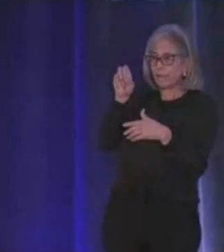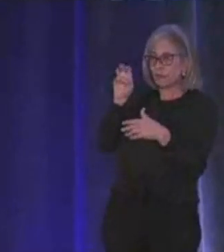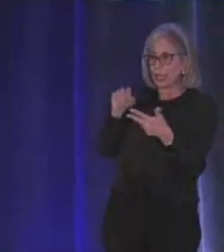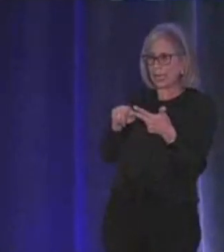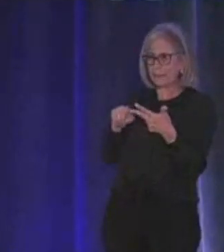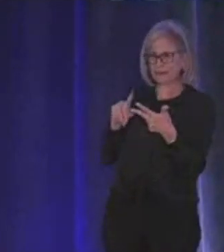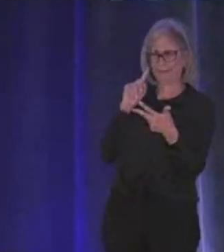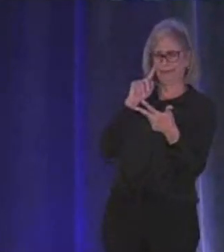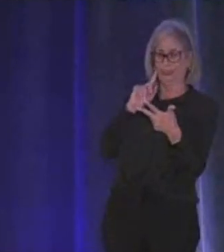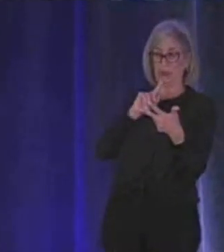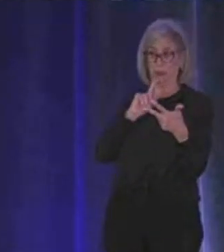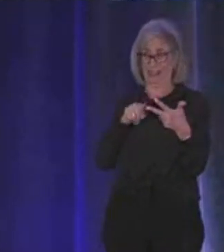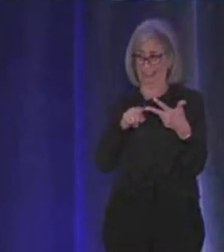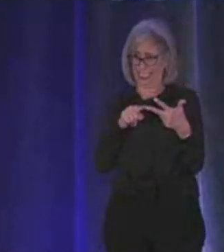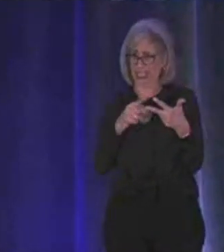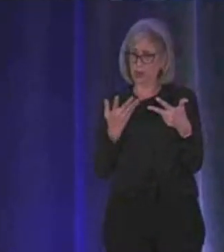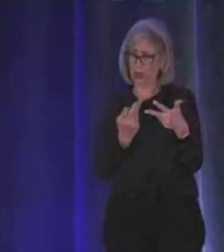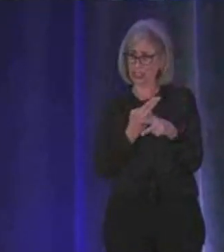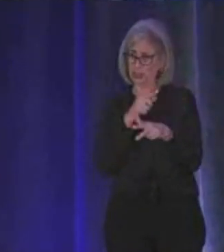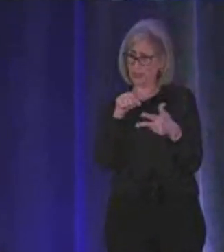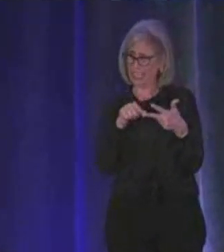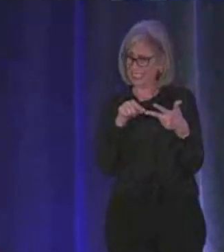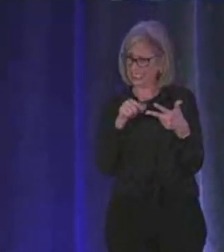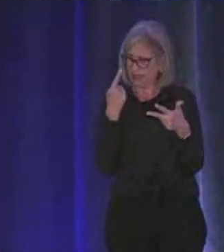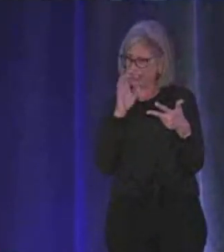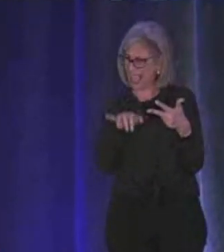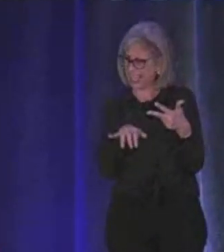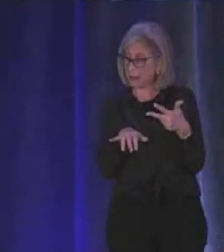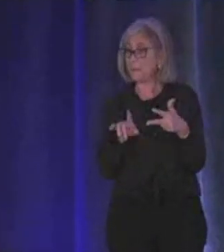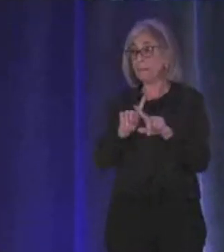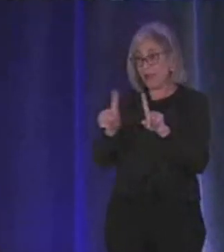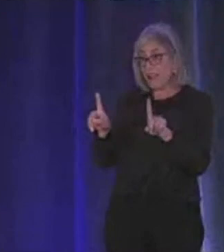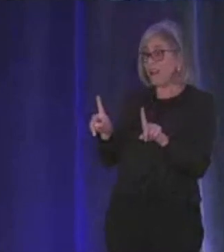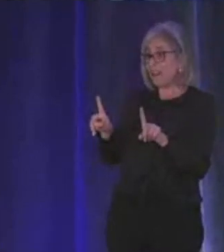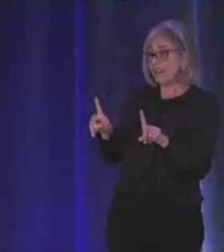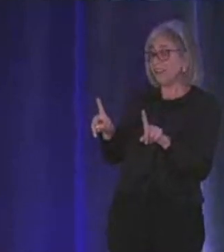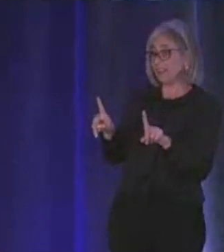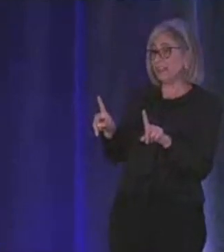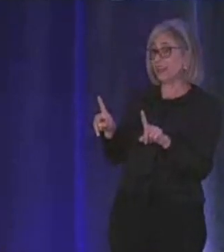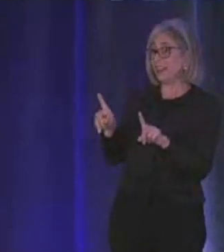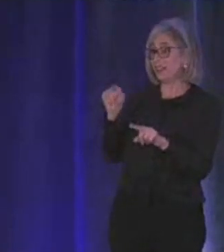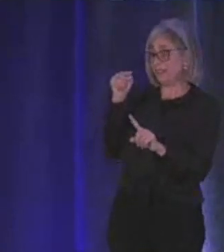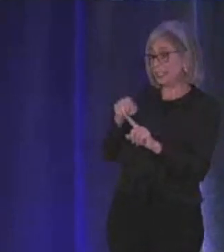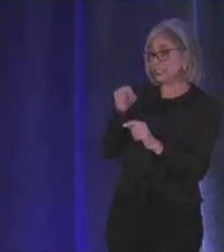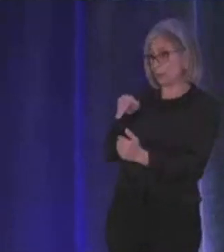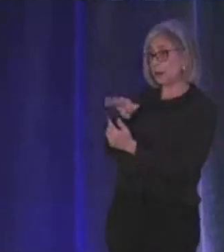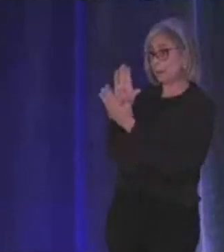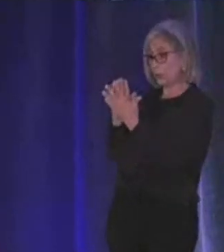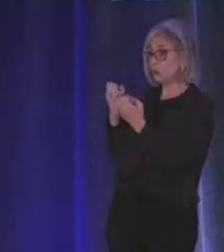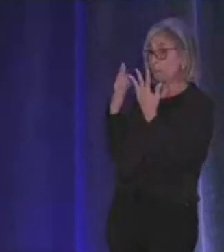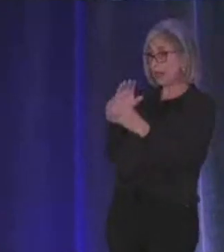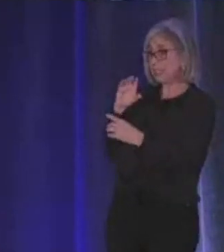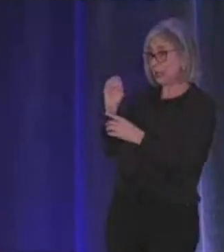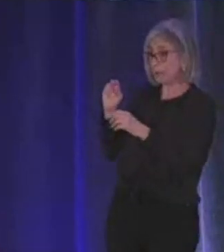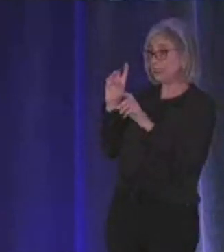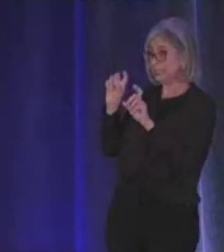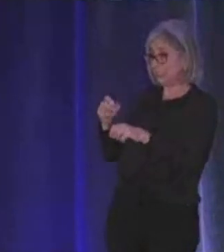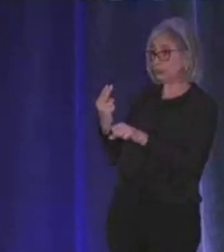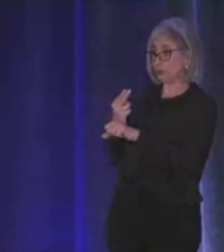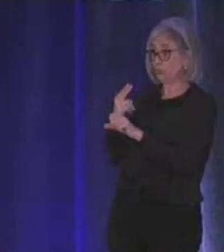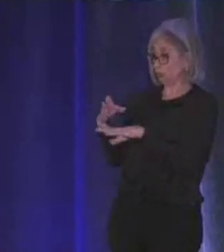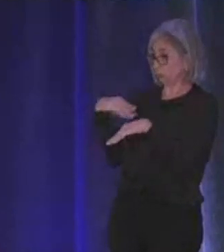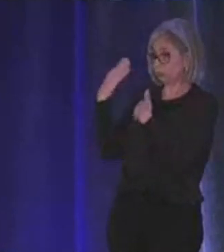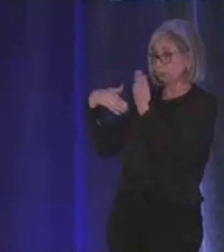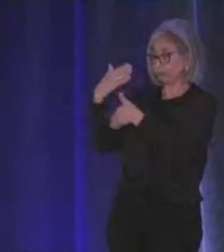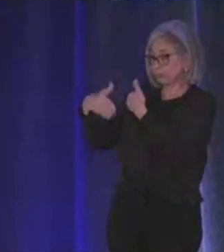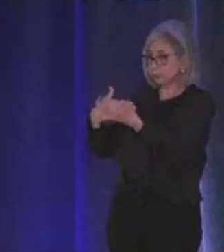really? You really want to use an iframe for this? However, this has actually been an approach that several companies have used over time. And